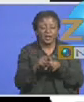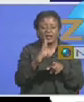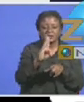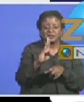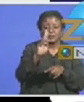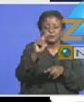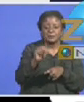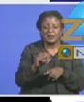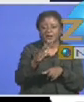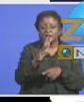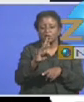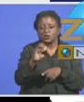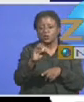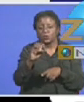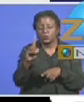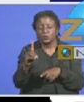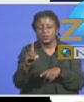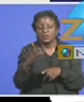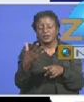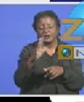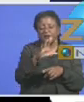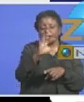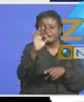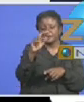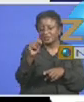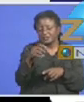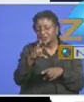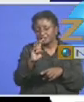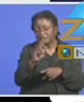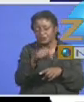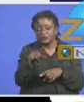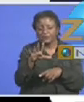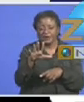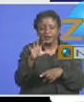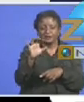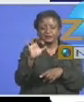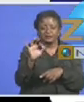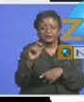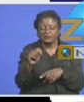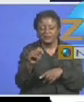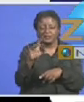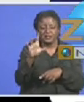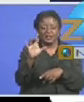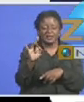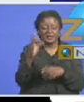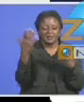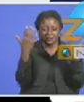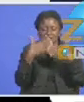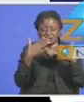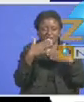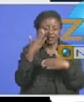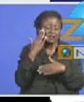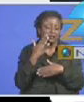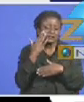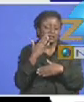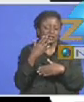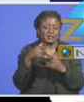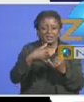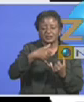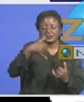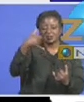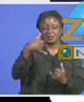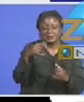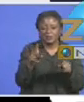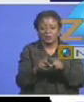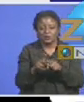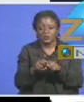between 5 feet 6 and 5 feet 8 inches tall with a dark brown complexion, and he is of slim build. Police